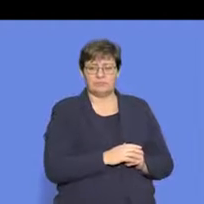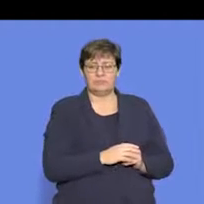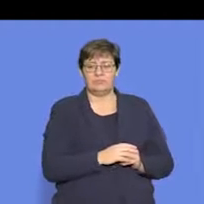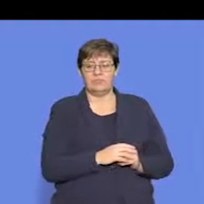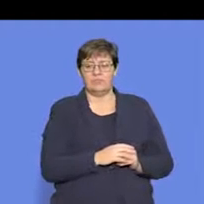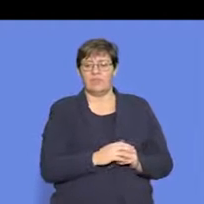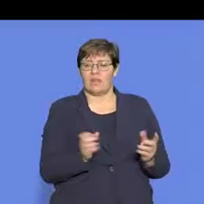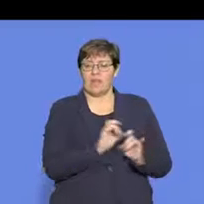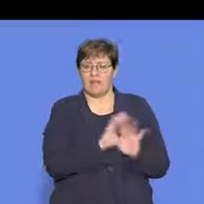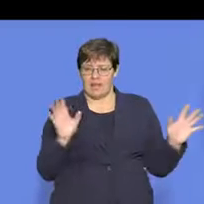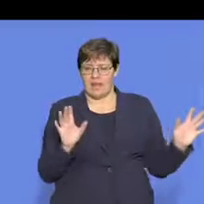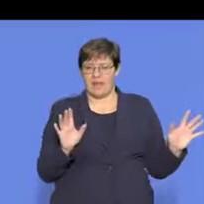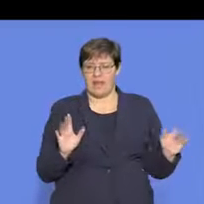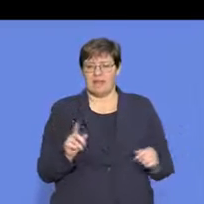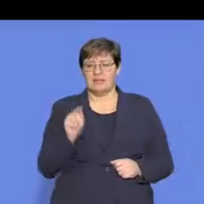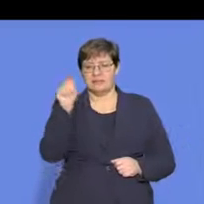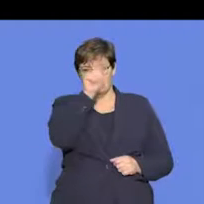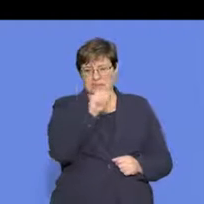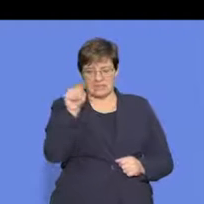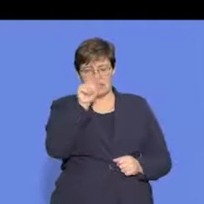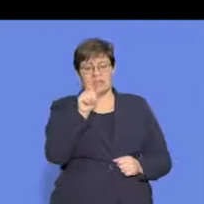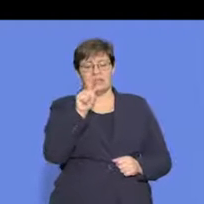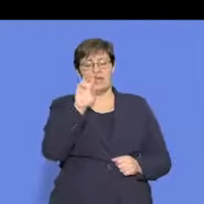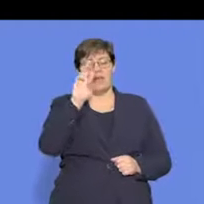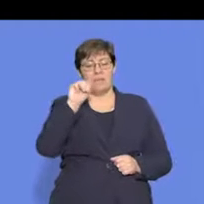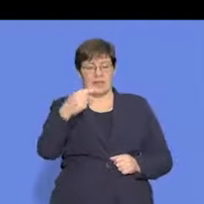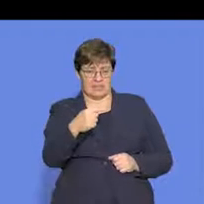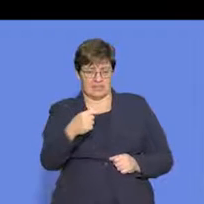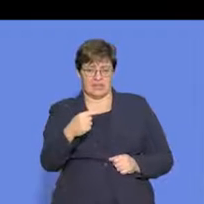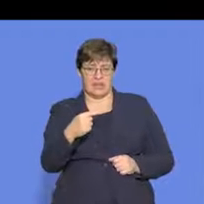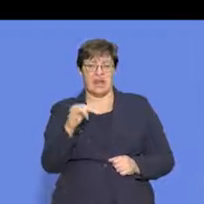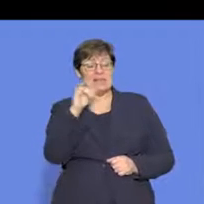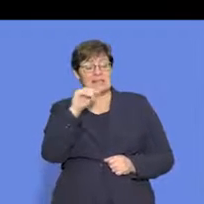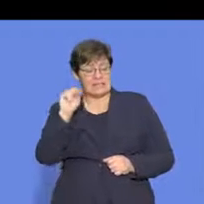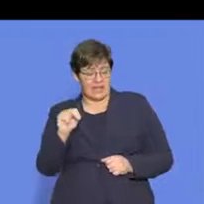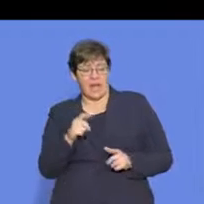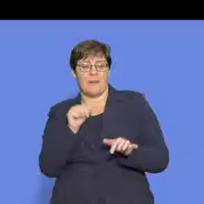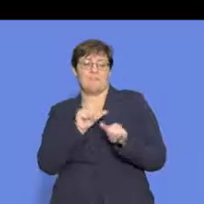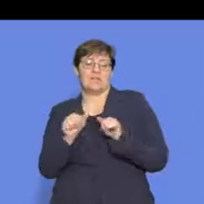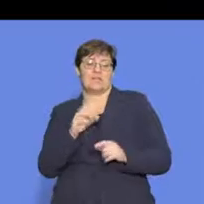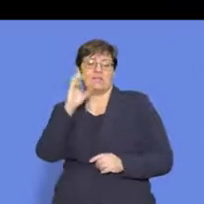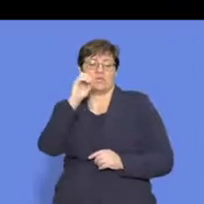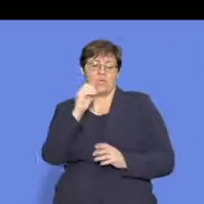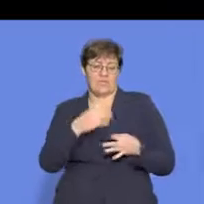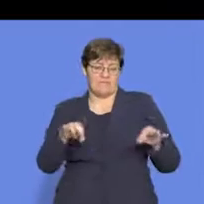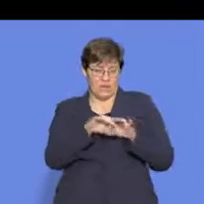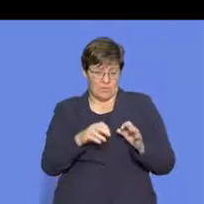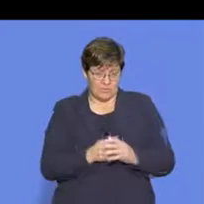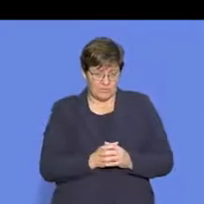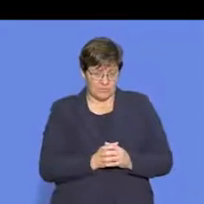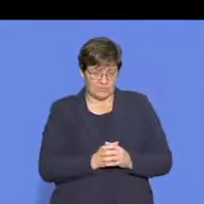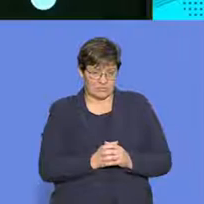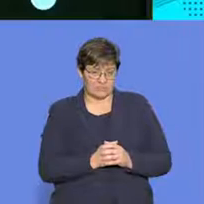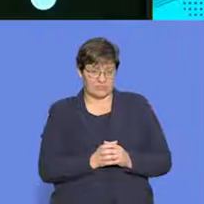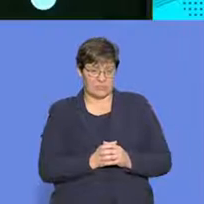got, 0.82. So quite clearly, this one is the better, is going to deliver the better E naught